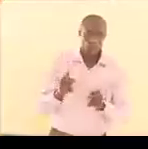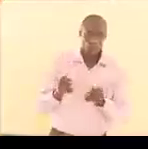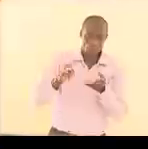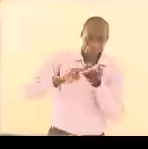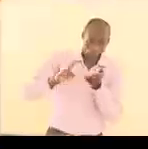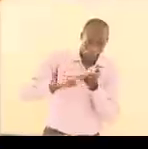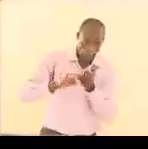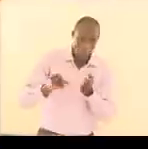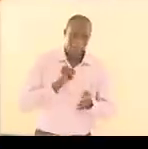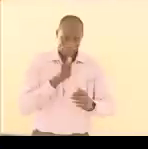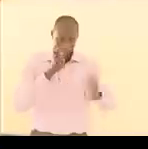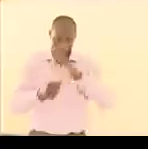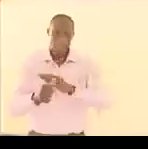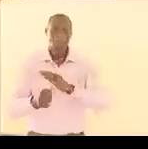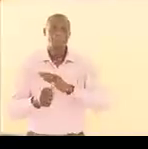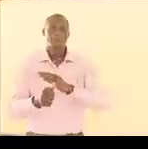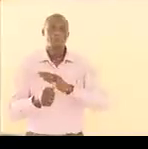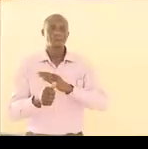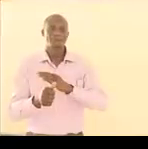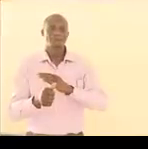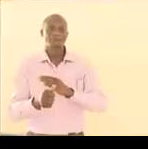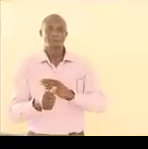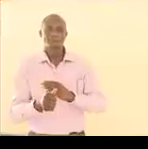to confession to say, I hoarded.